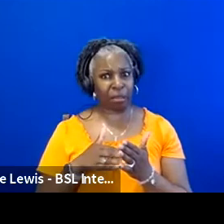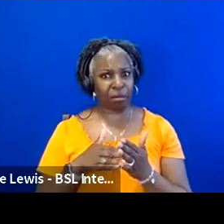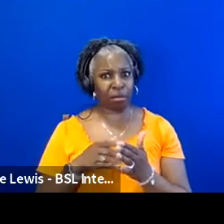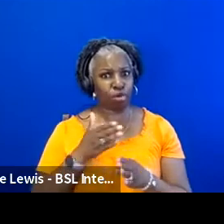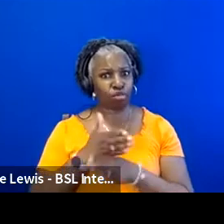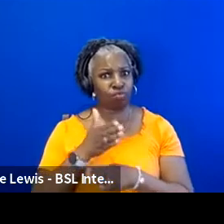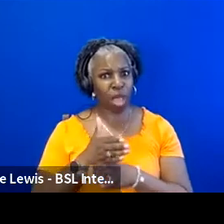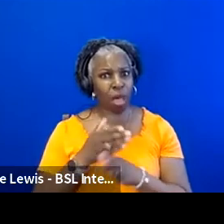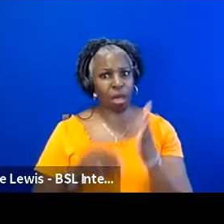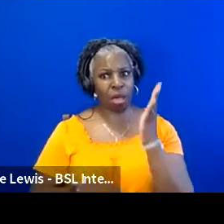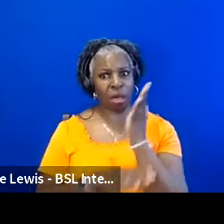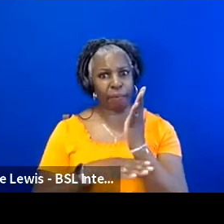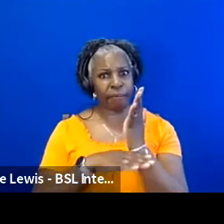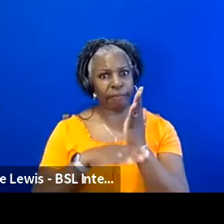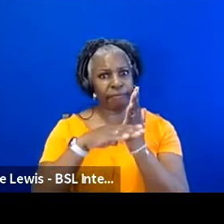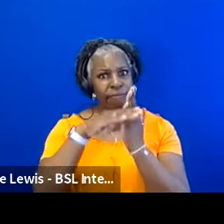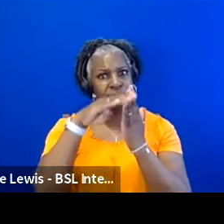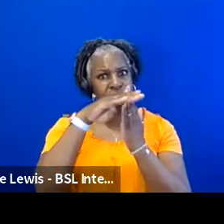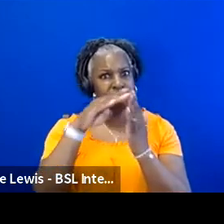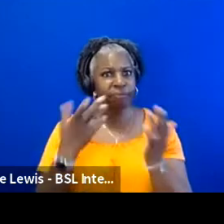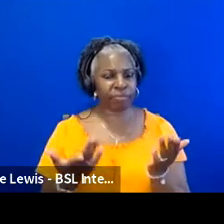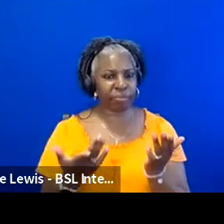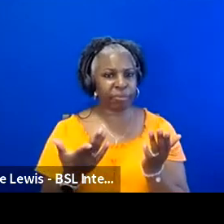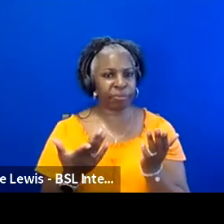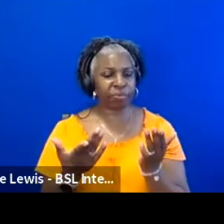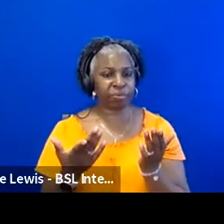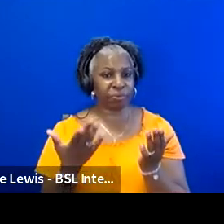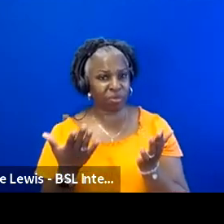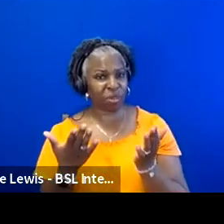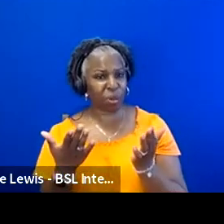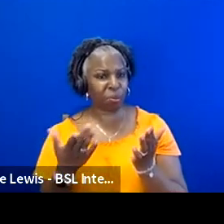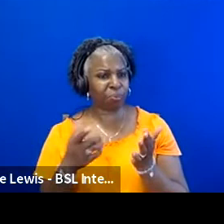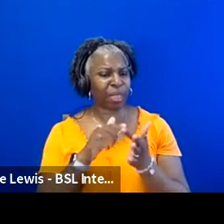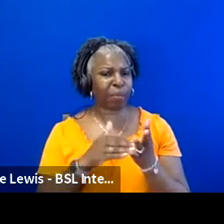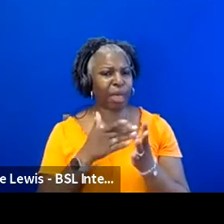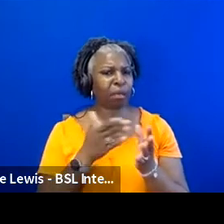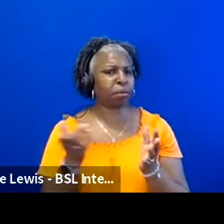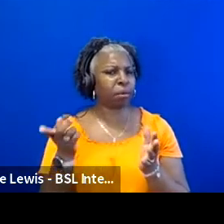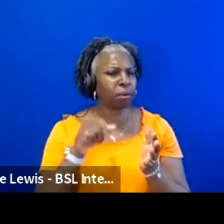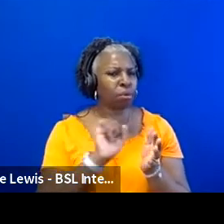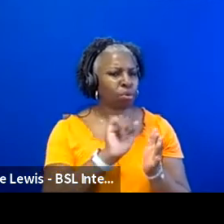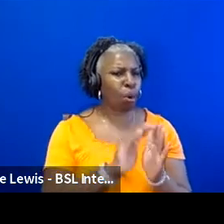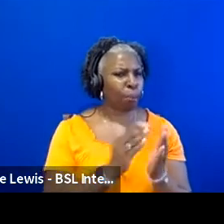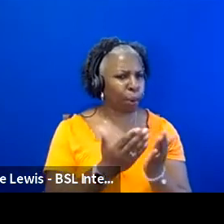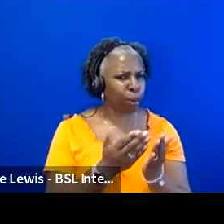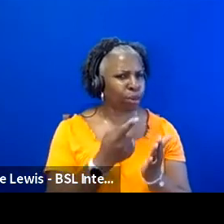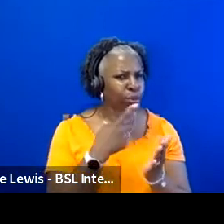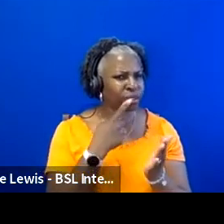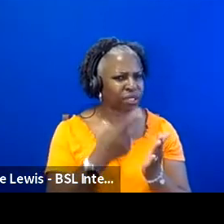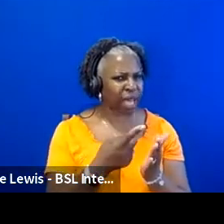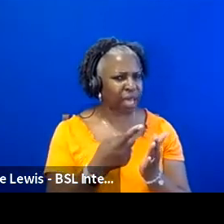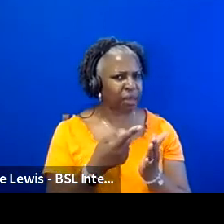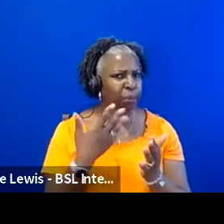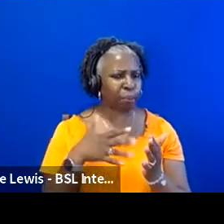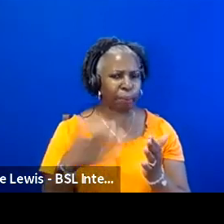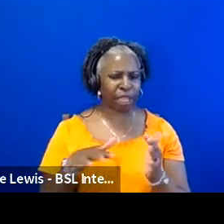into coming back to Iman on the subject of diversity. I know that in the book you mentioned that you struggled as someone who was a